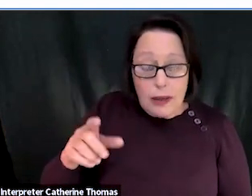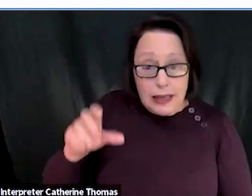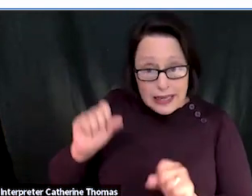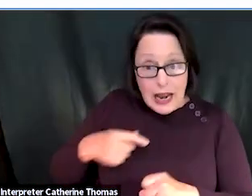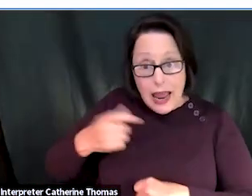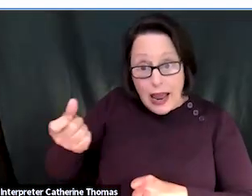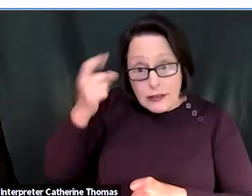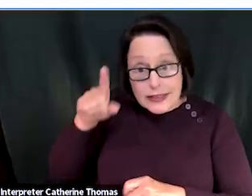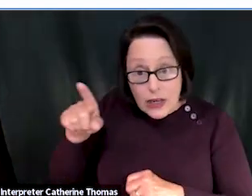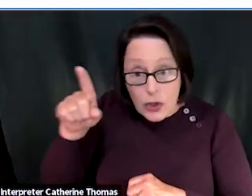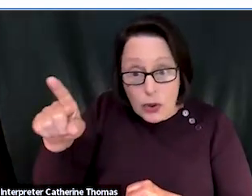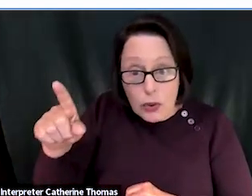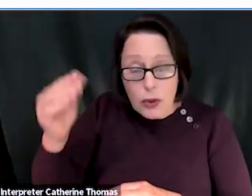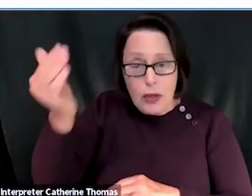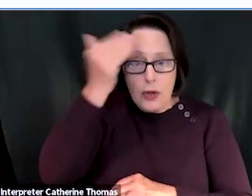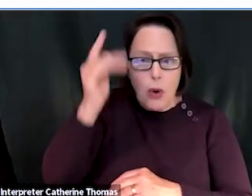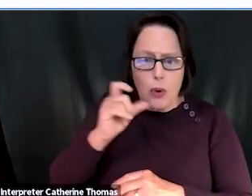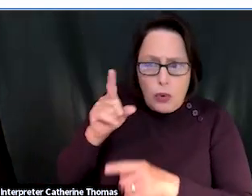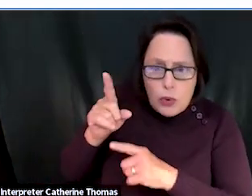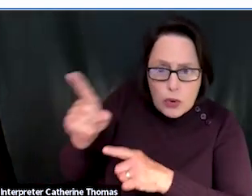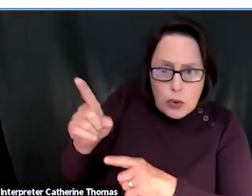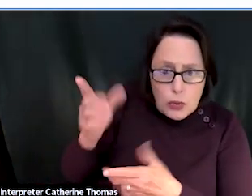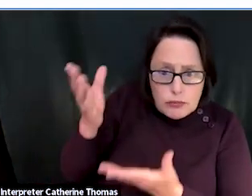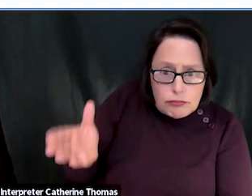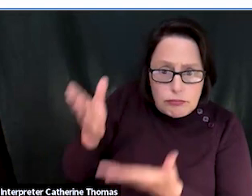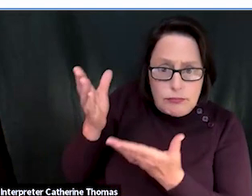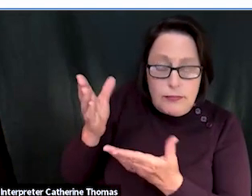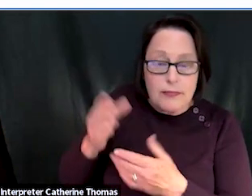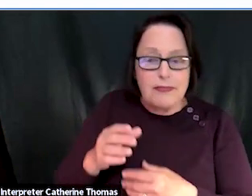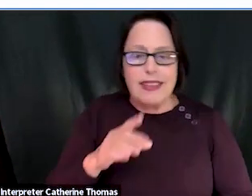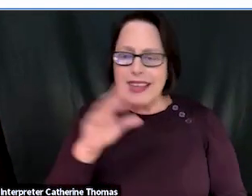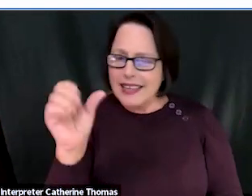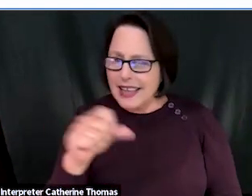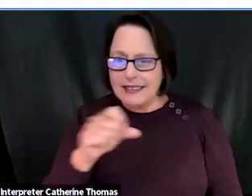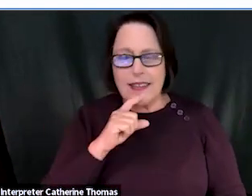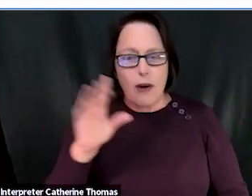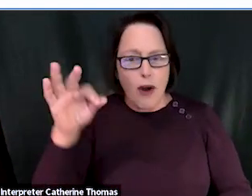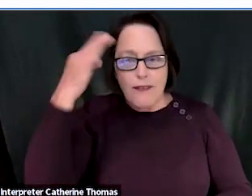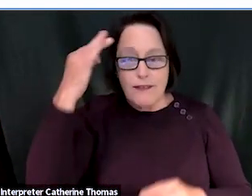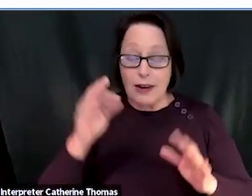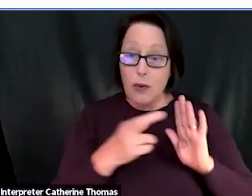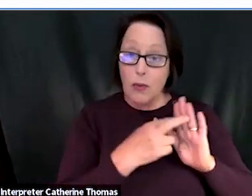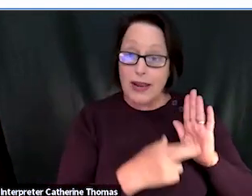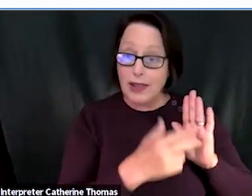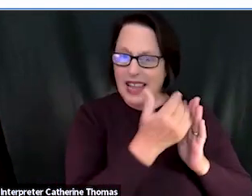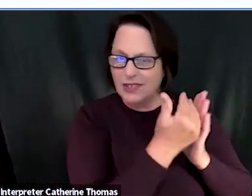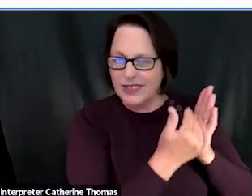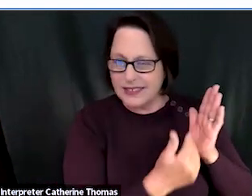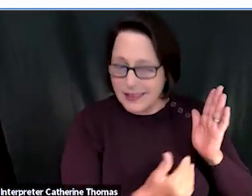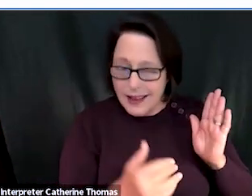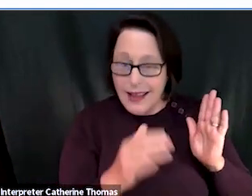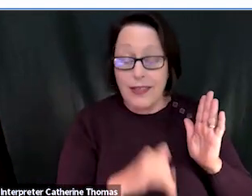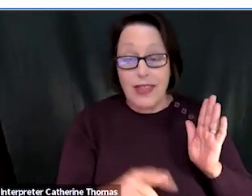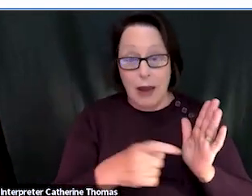you and know who you are? And yes, there are federal regulations that make language access